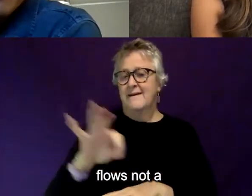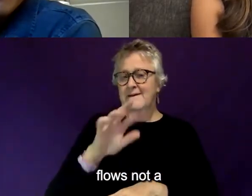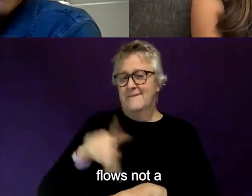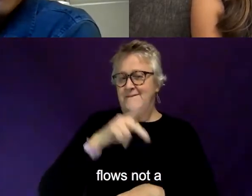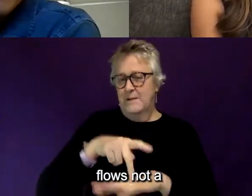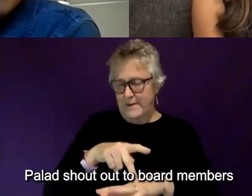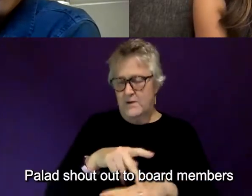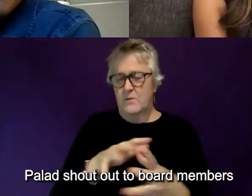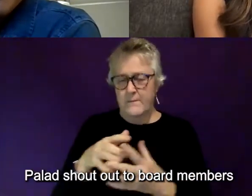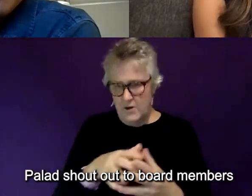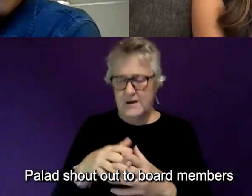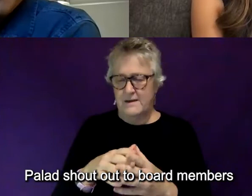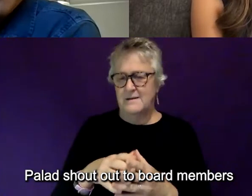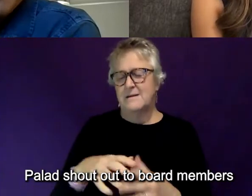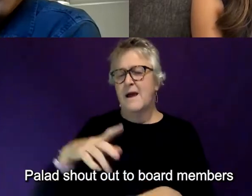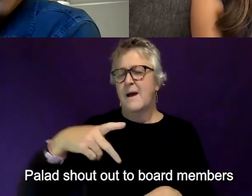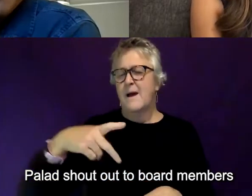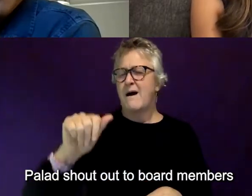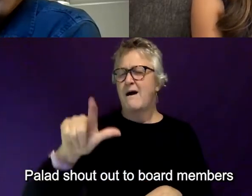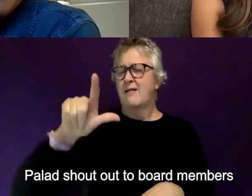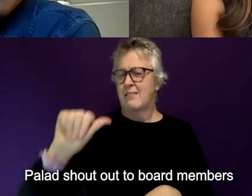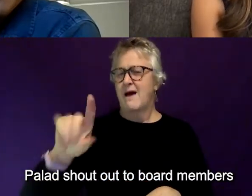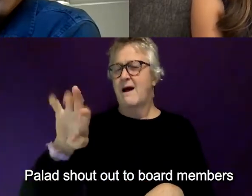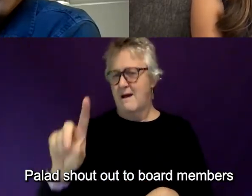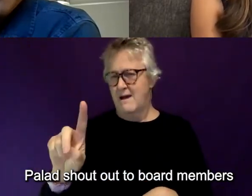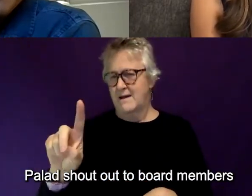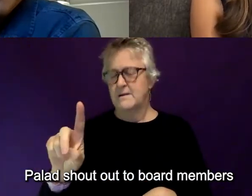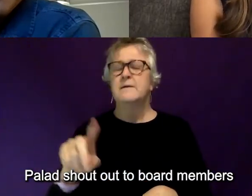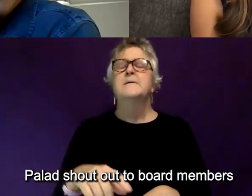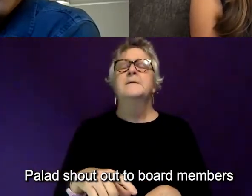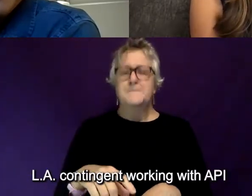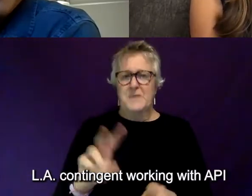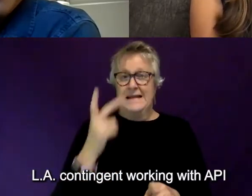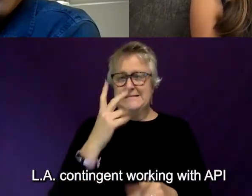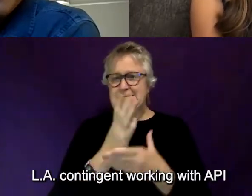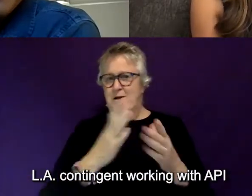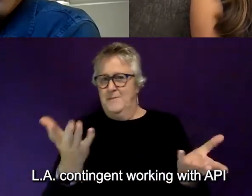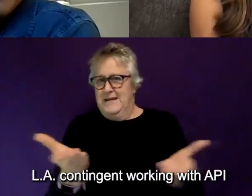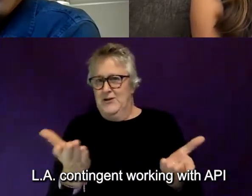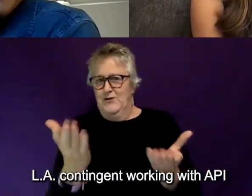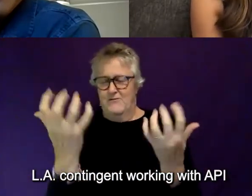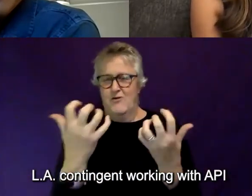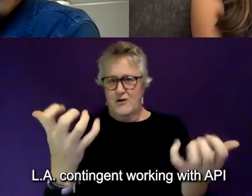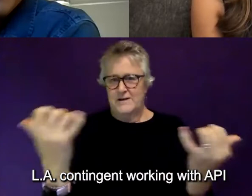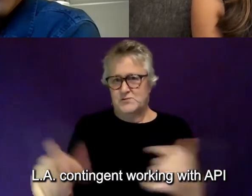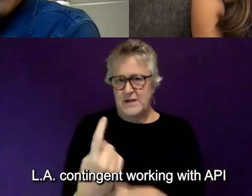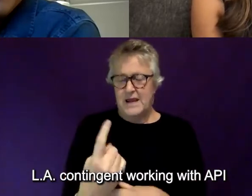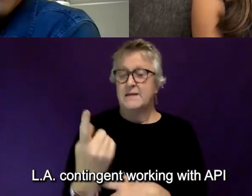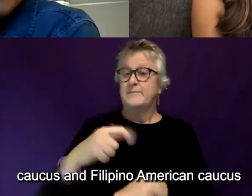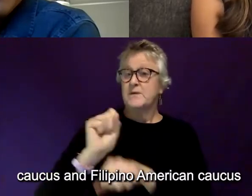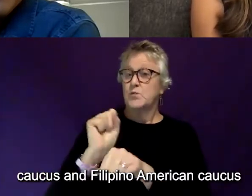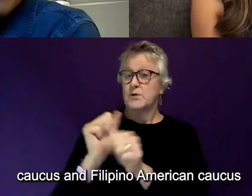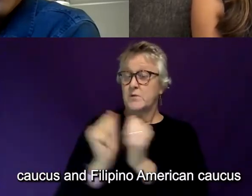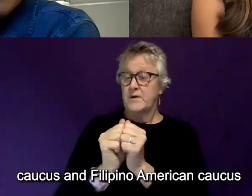to the board members and the LA contingency I see in the audience. In working with the API caucus